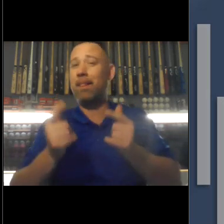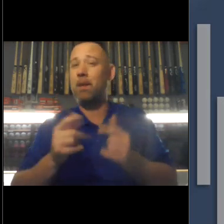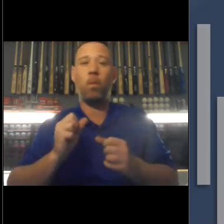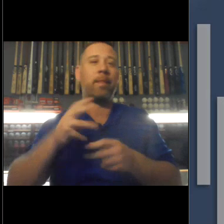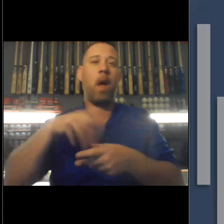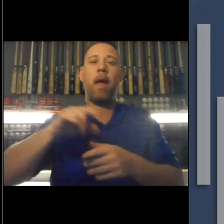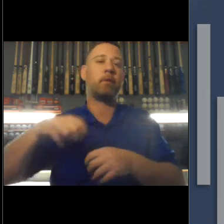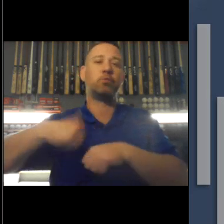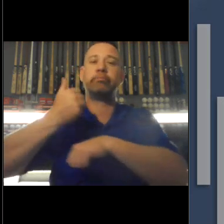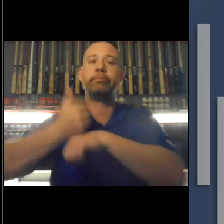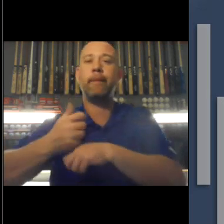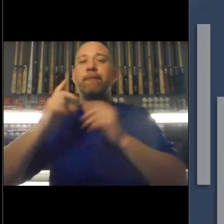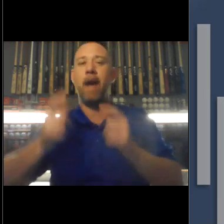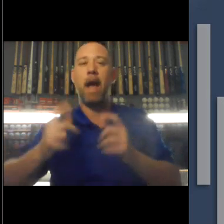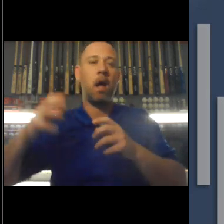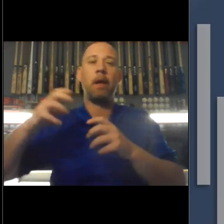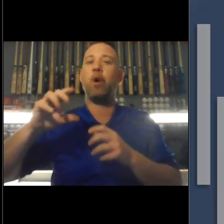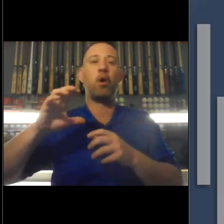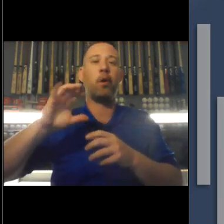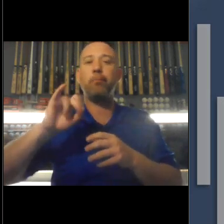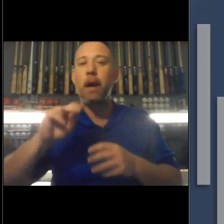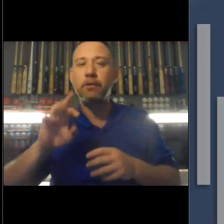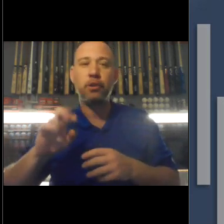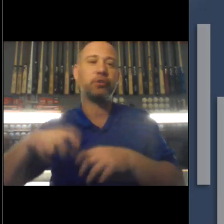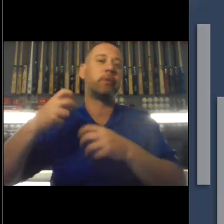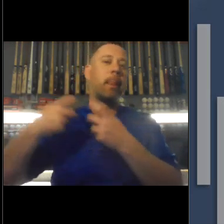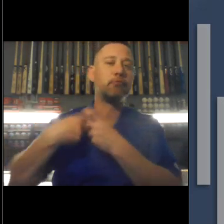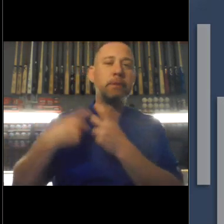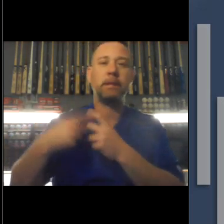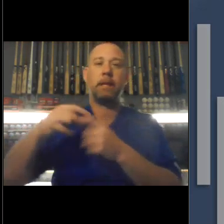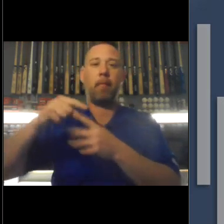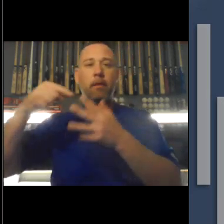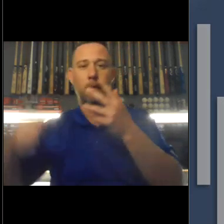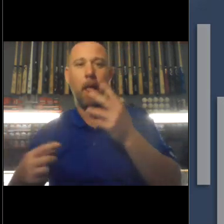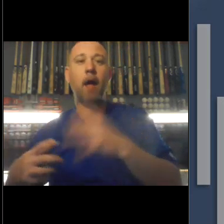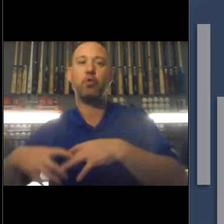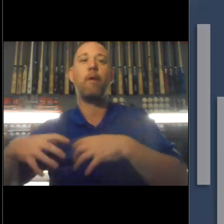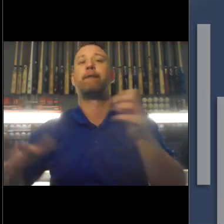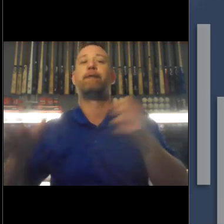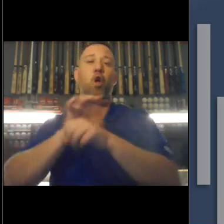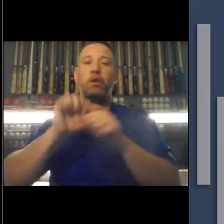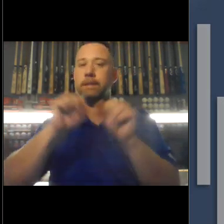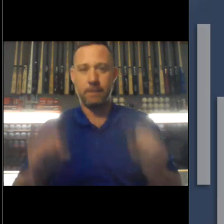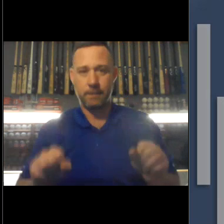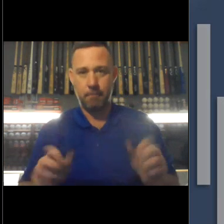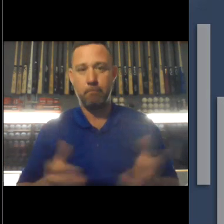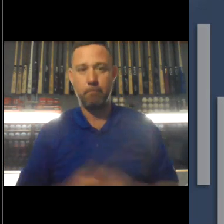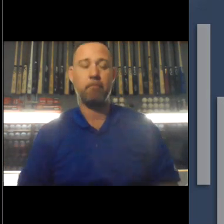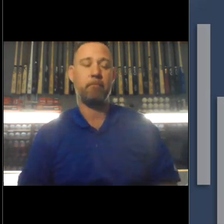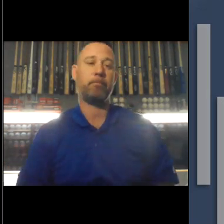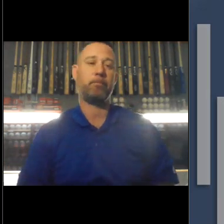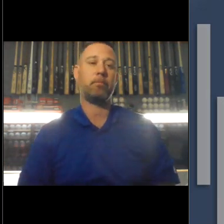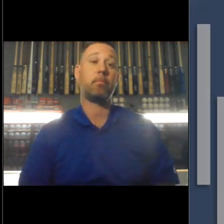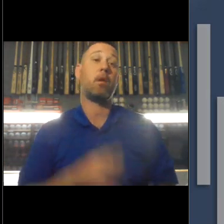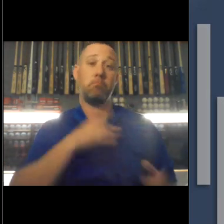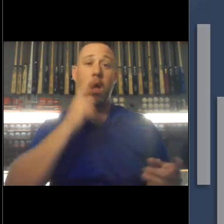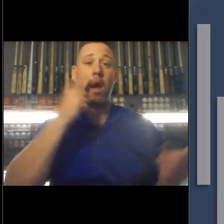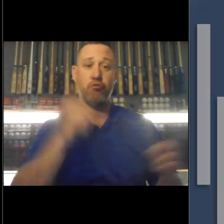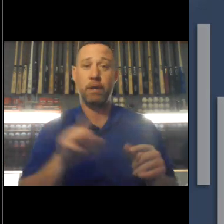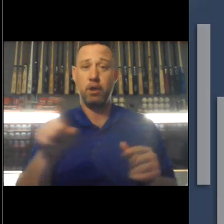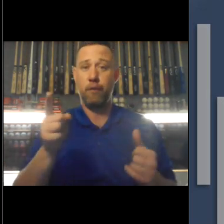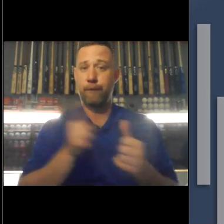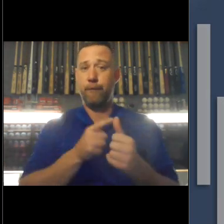compressors and, the capabilities and electricity and everything else you need to do a full system. Yeah, so completely agree with you on your first